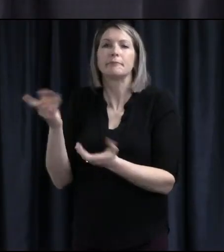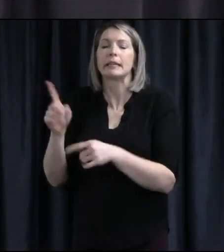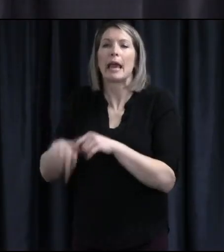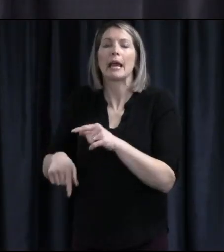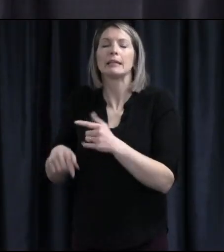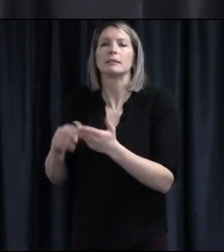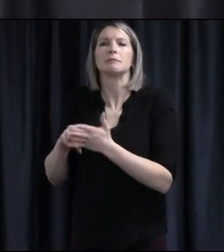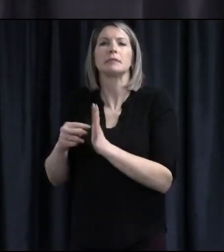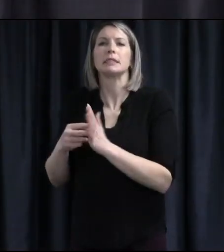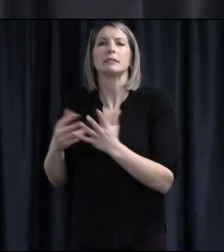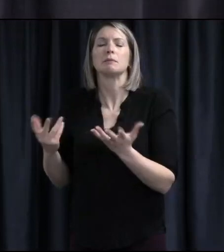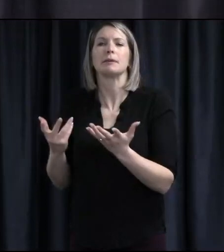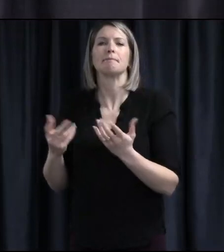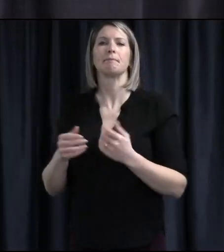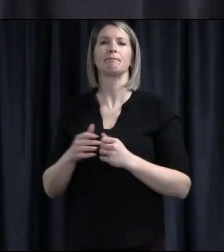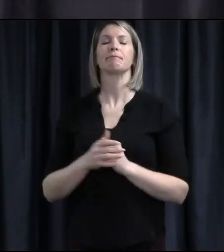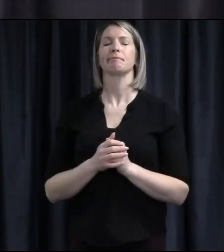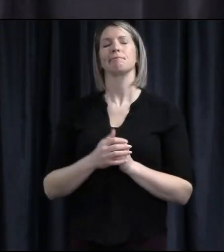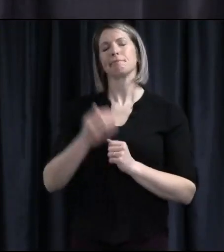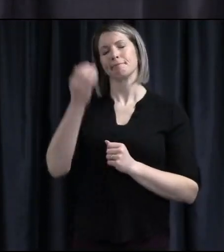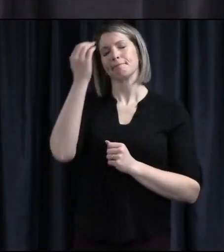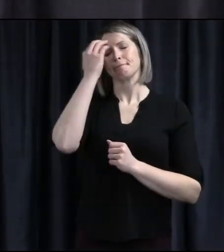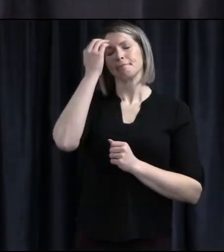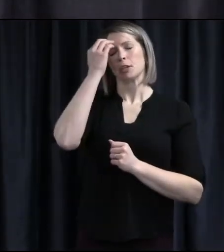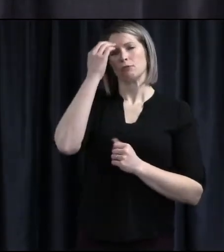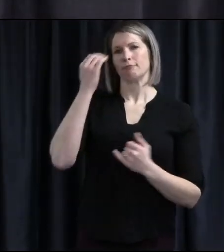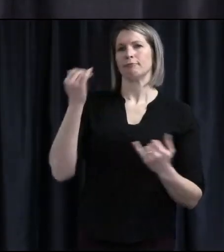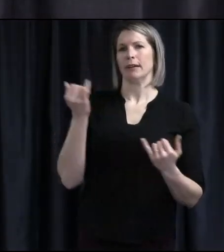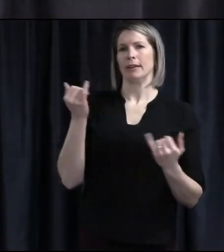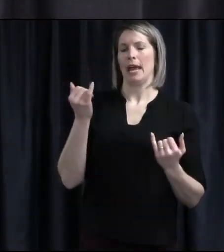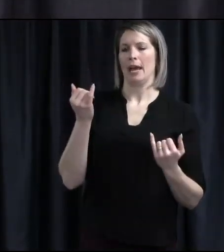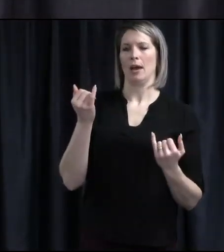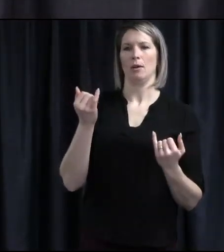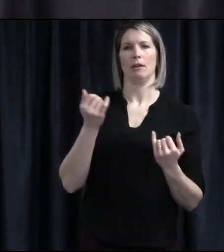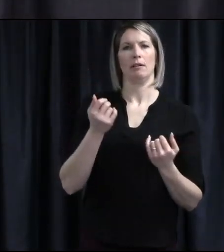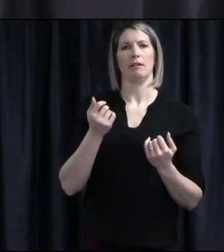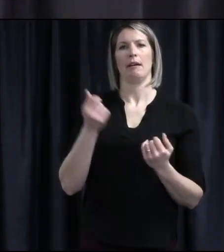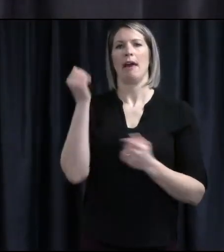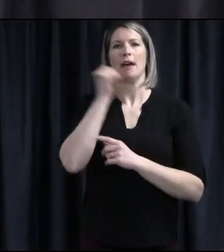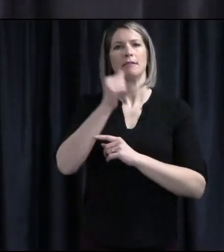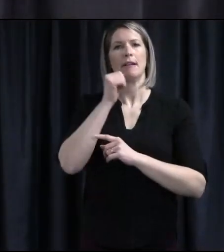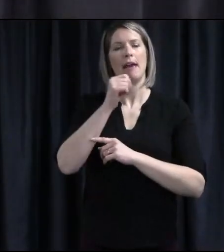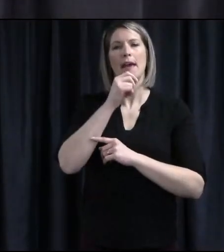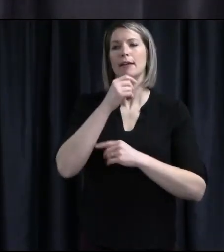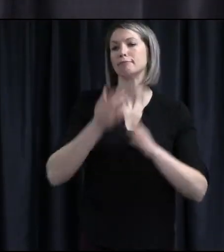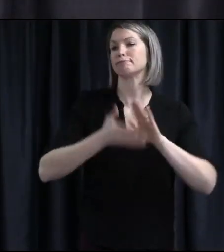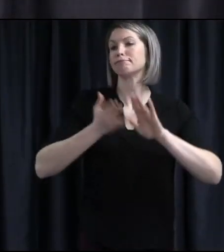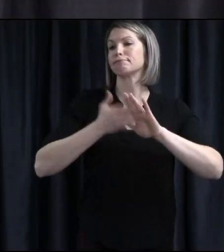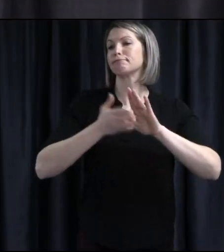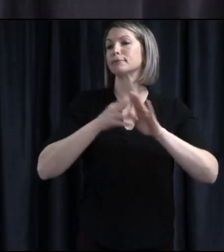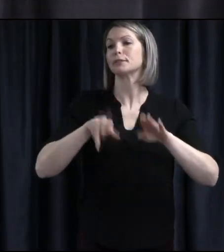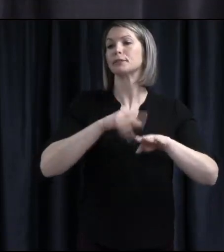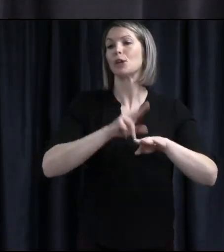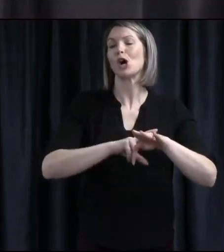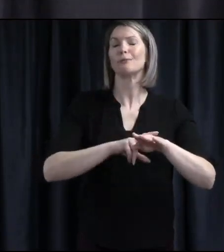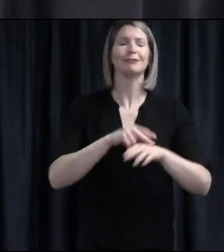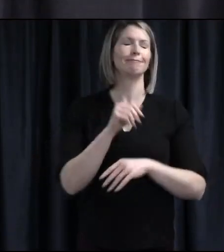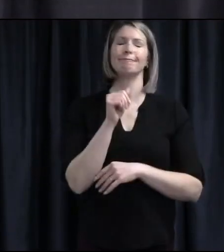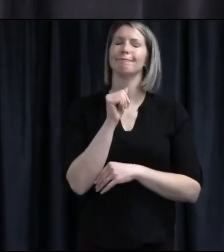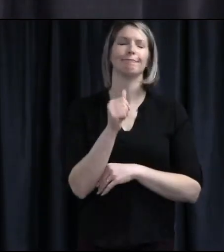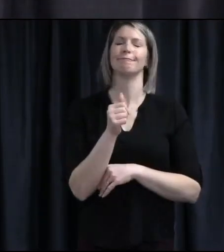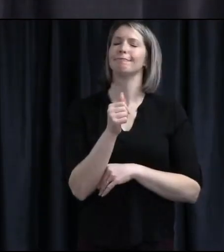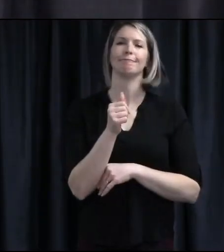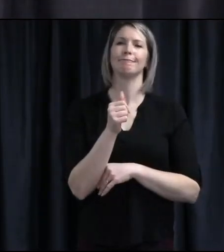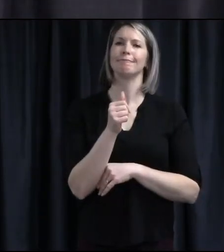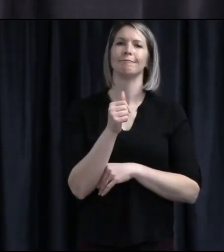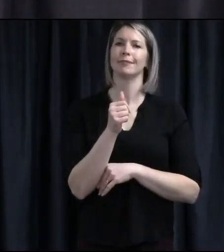is not business as usual. These are some tough times for the country, some tough times for our province. So all of us has